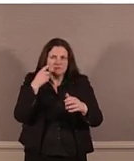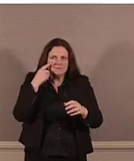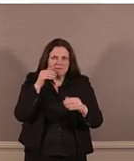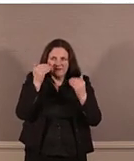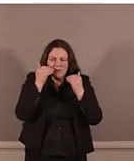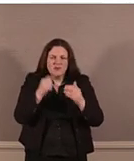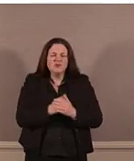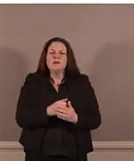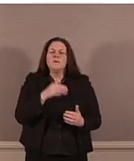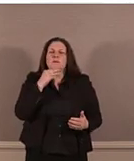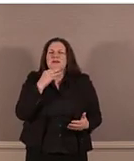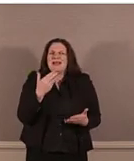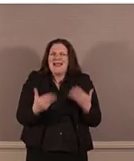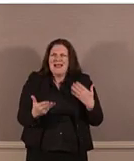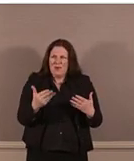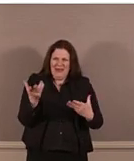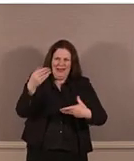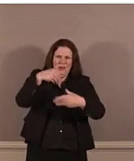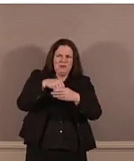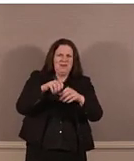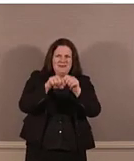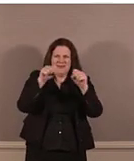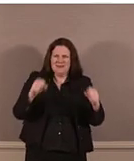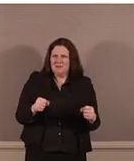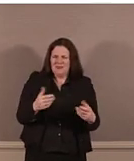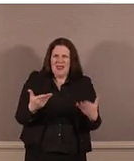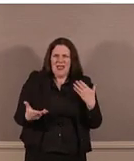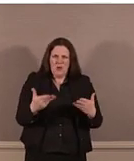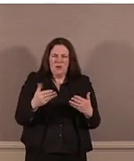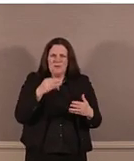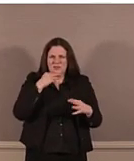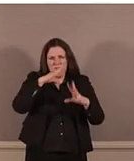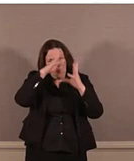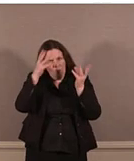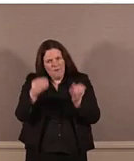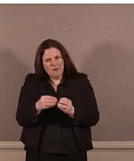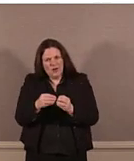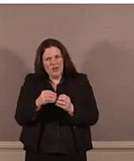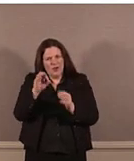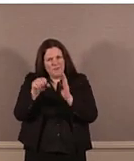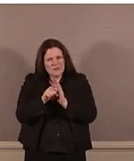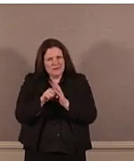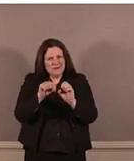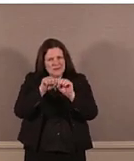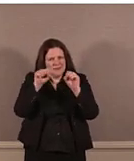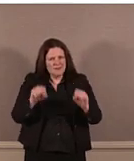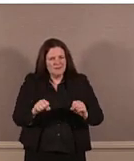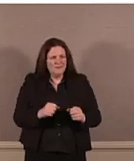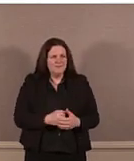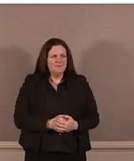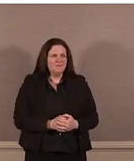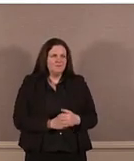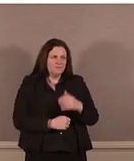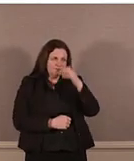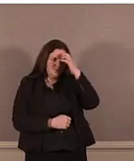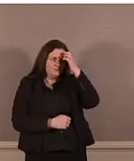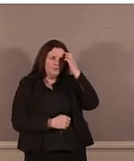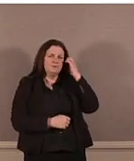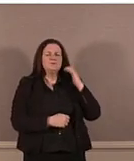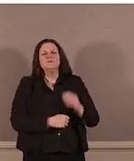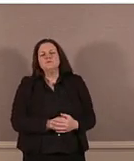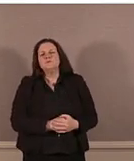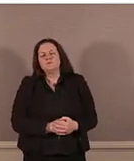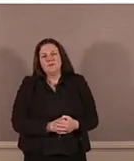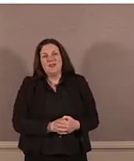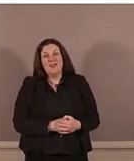being inclusive in a system. It's actually been inclusive in a whole of government, a whole of vet system as such. So that figure